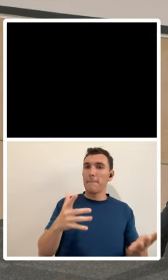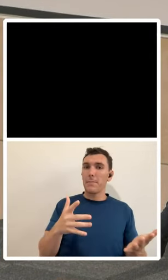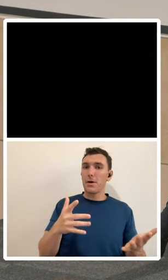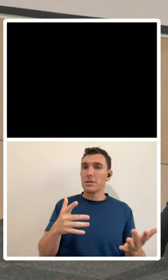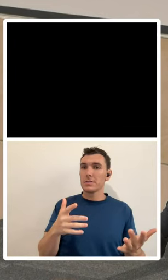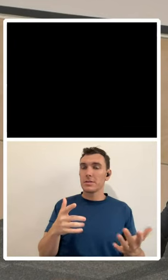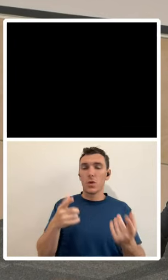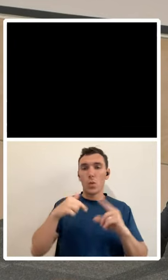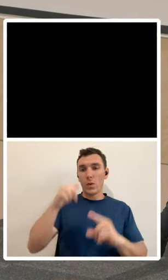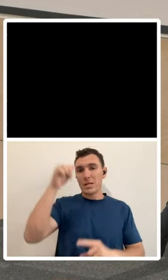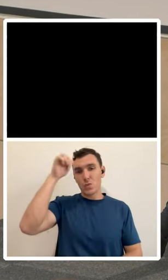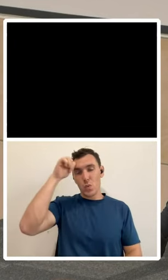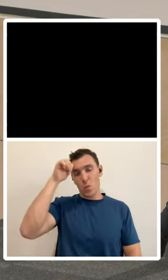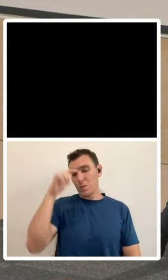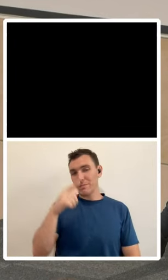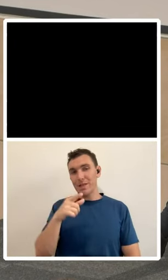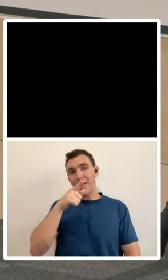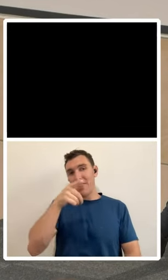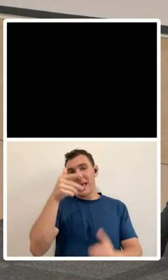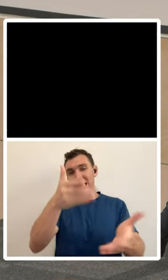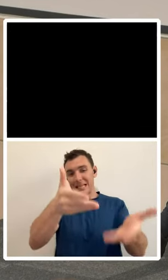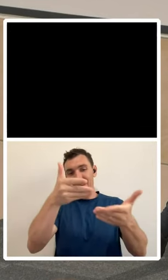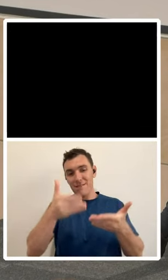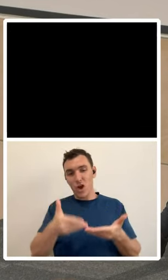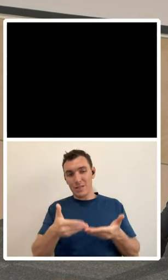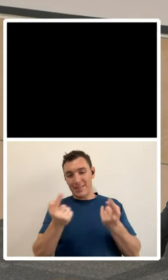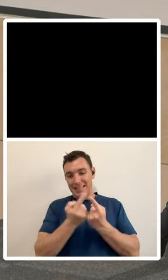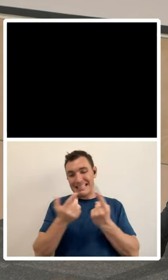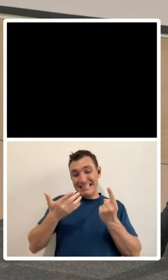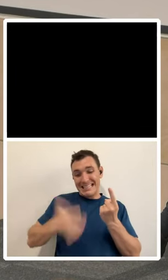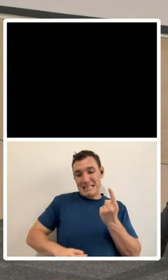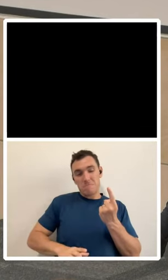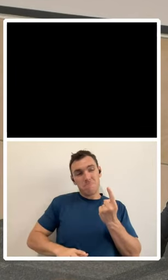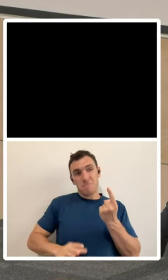So I would encourage everybody here